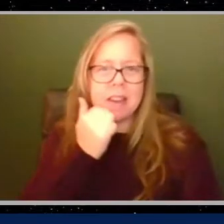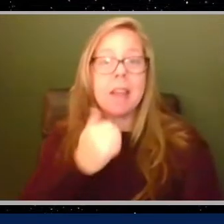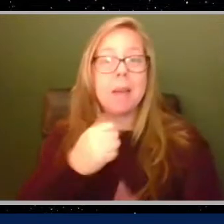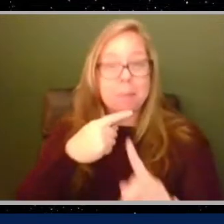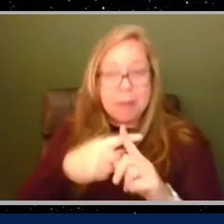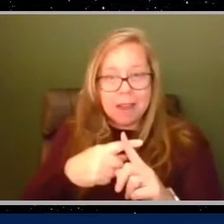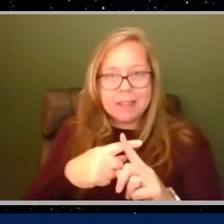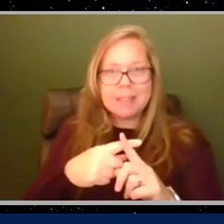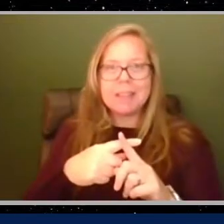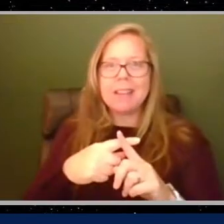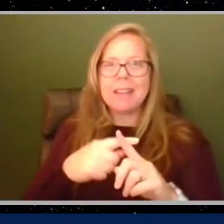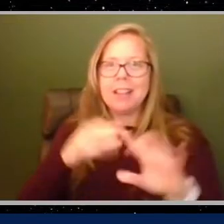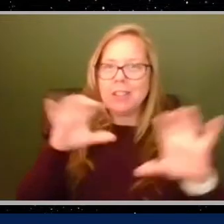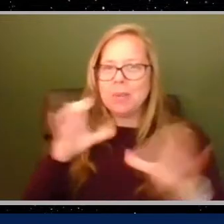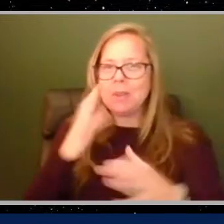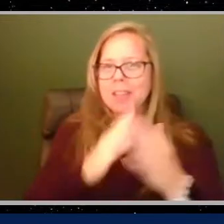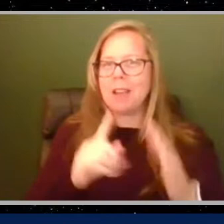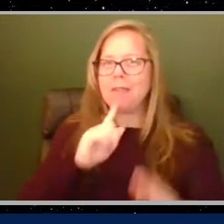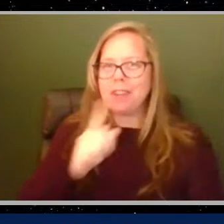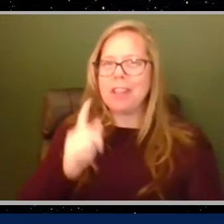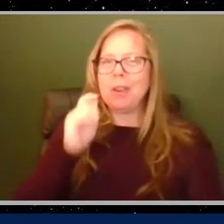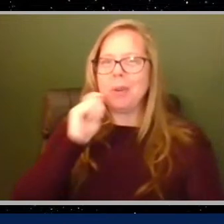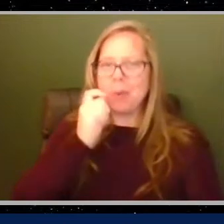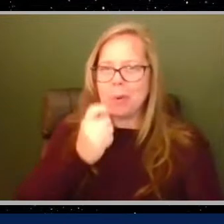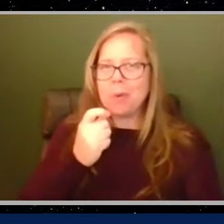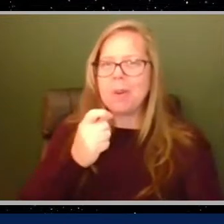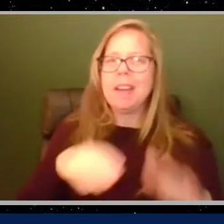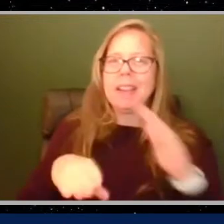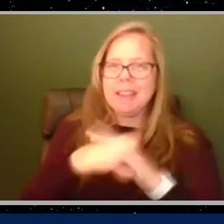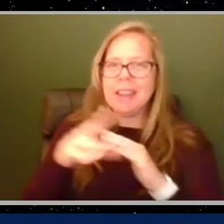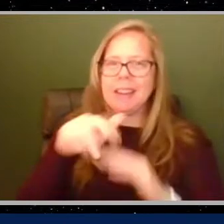some pretty, kick-ass kind of stuff.